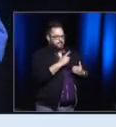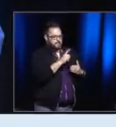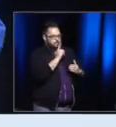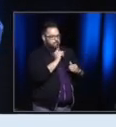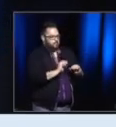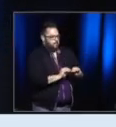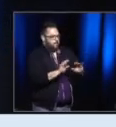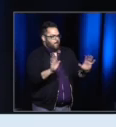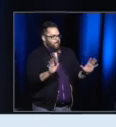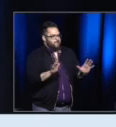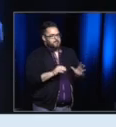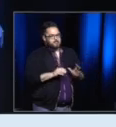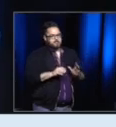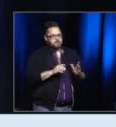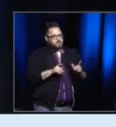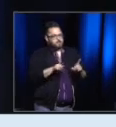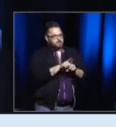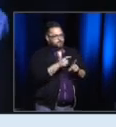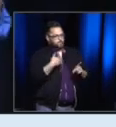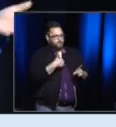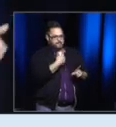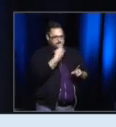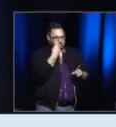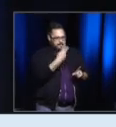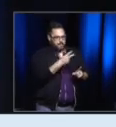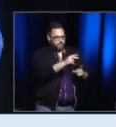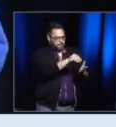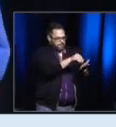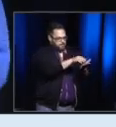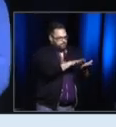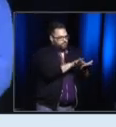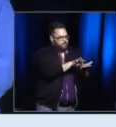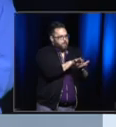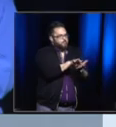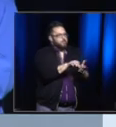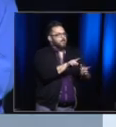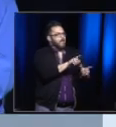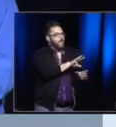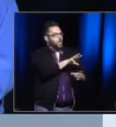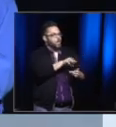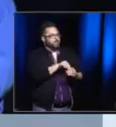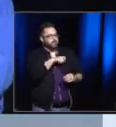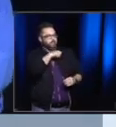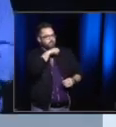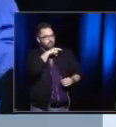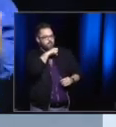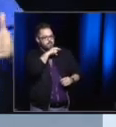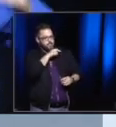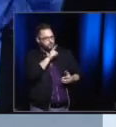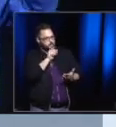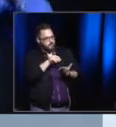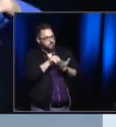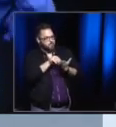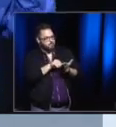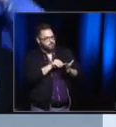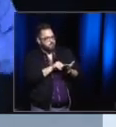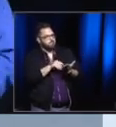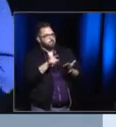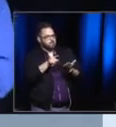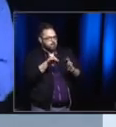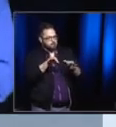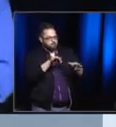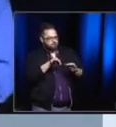kind of behavior that humans can readily see and quantify, including the vocalizations. So first I'm going to describe the 3 different